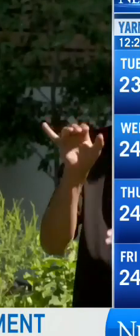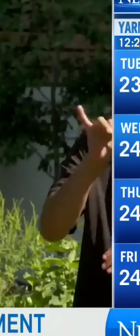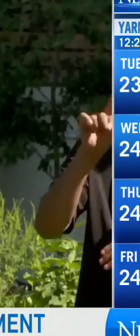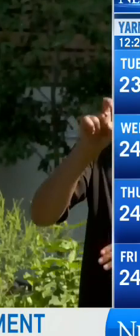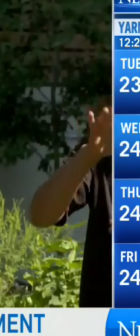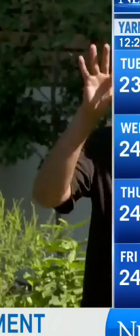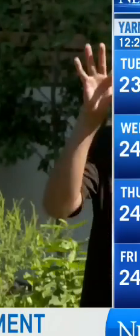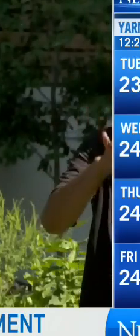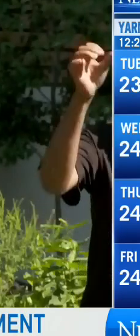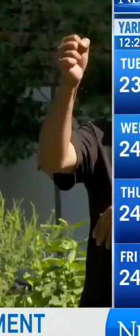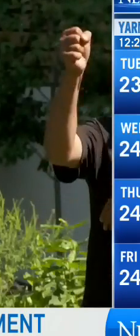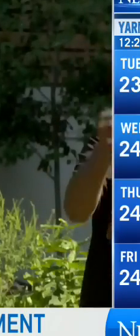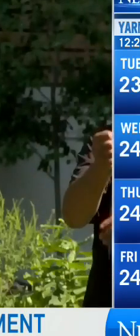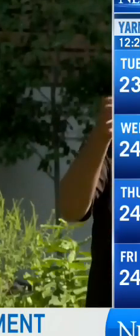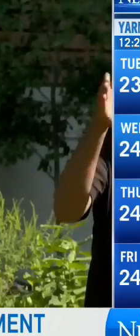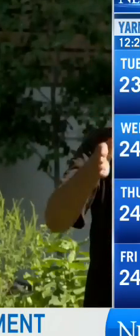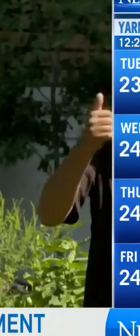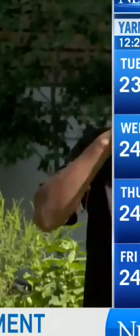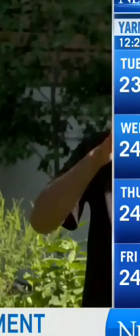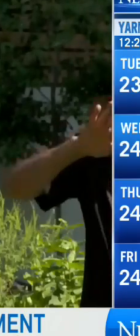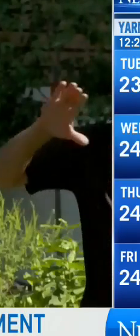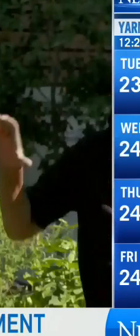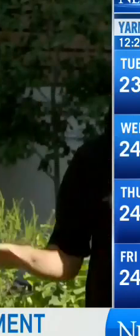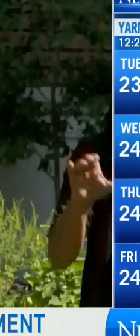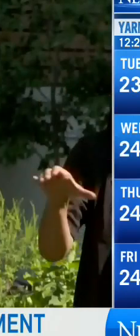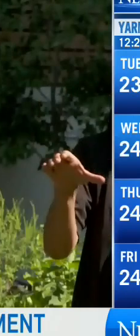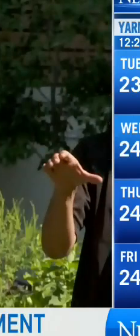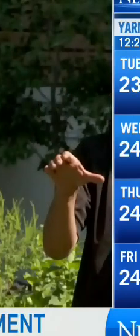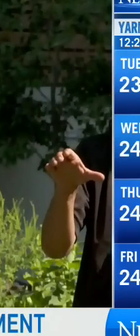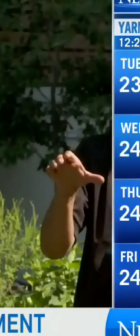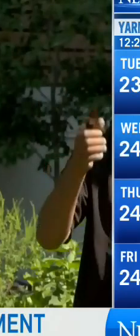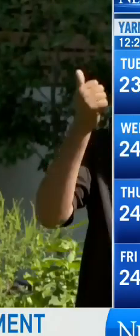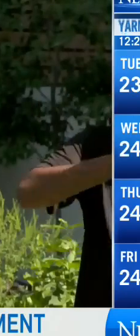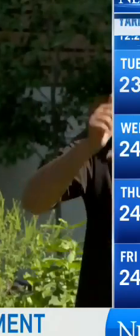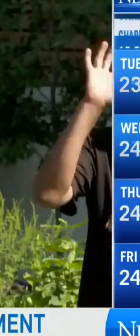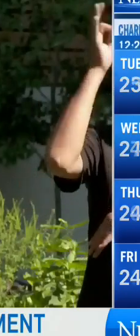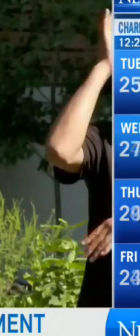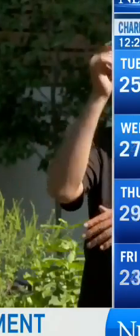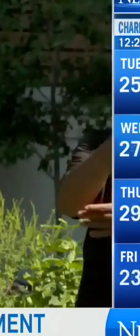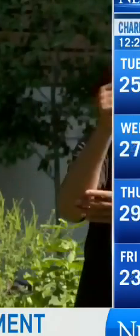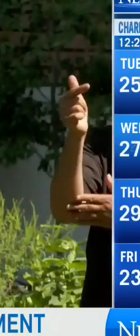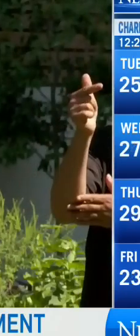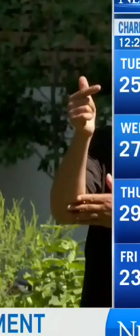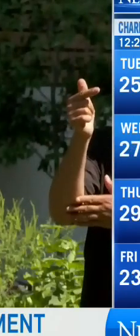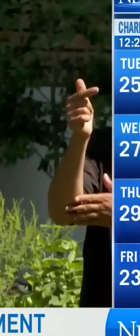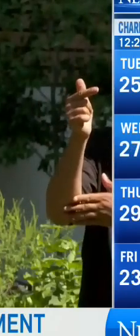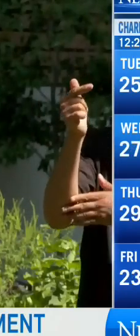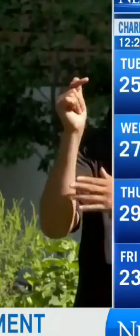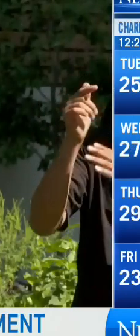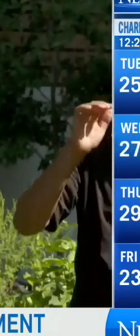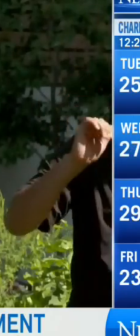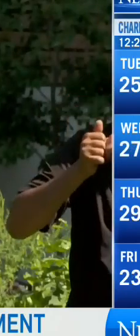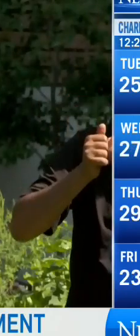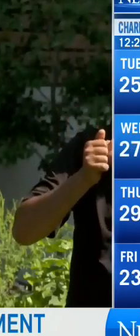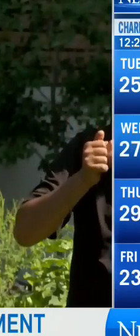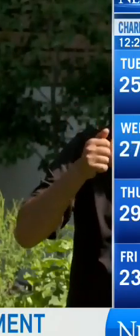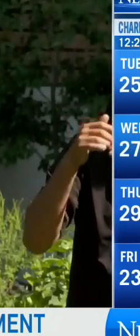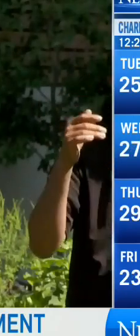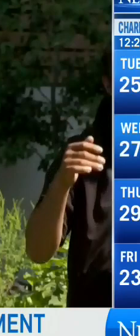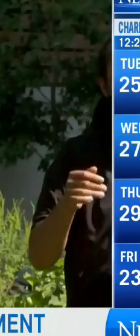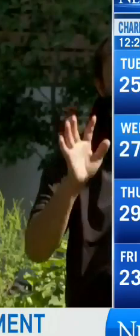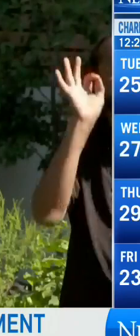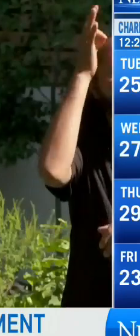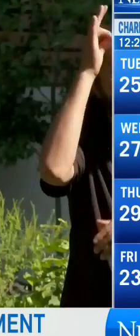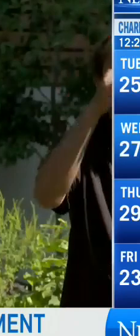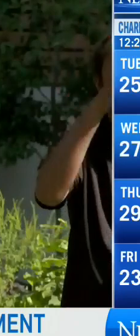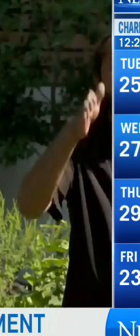ensure that we get action within the infrastructure of the federal government by appointing the federal housing advocate as